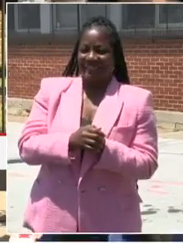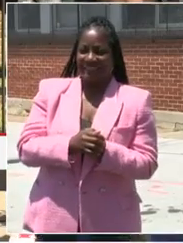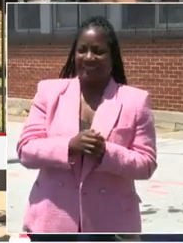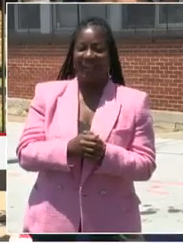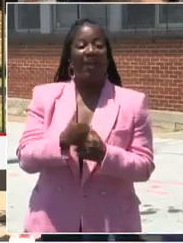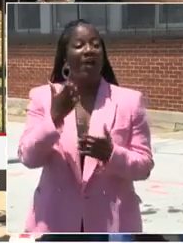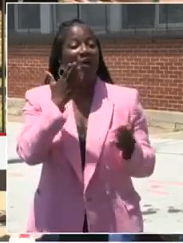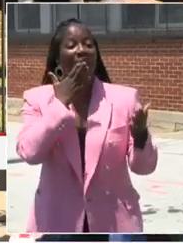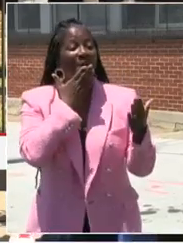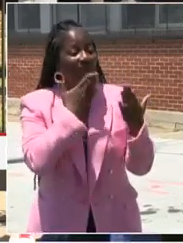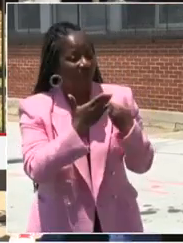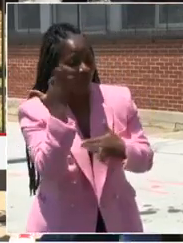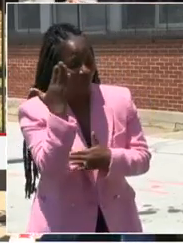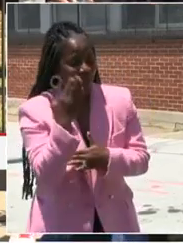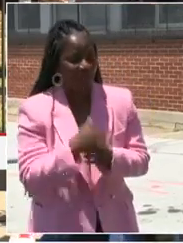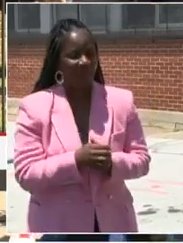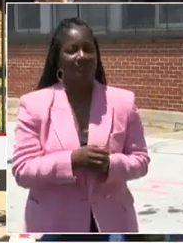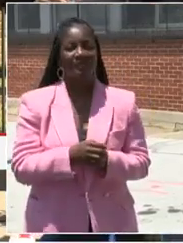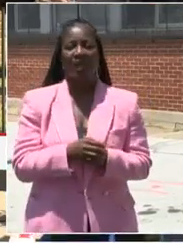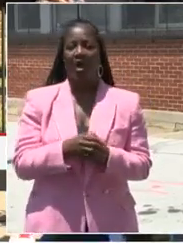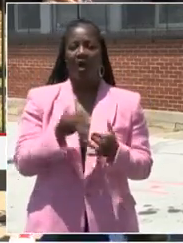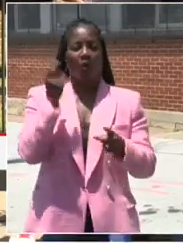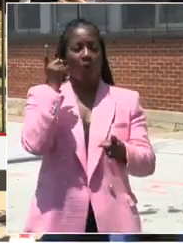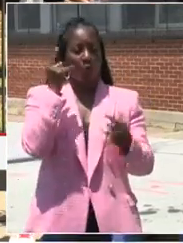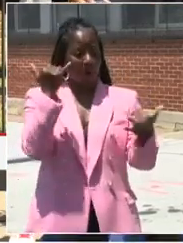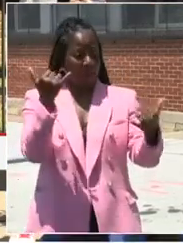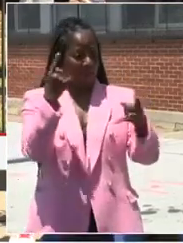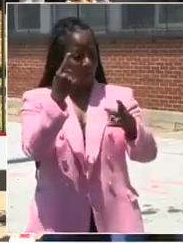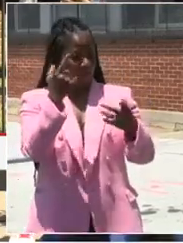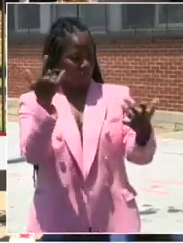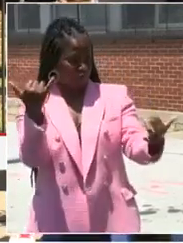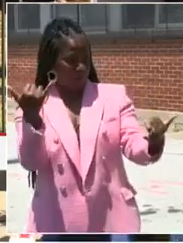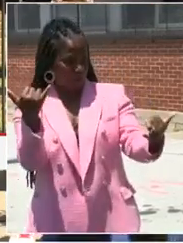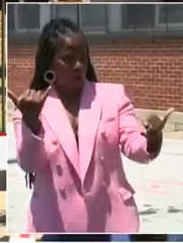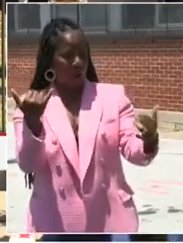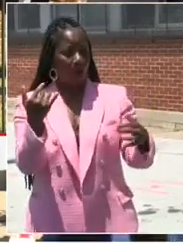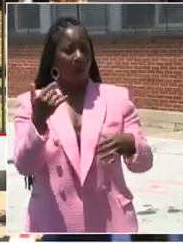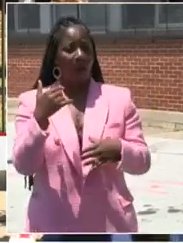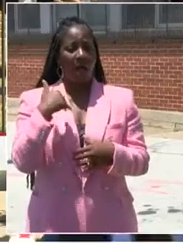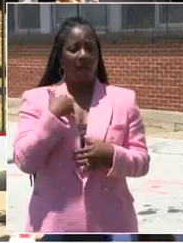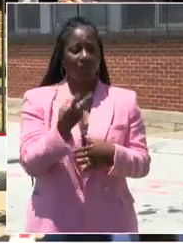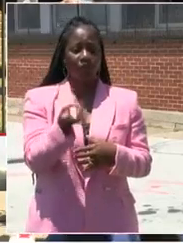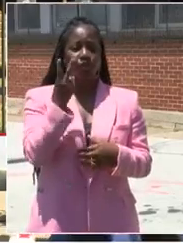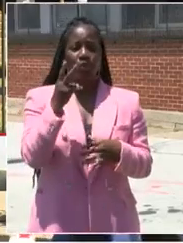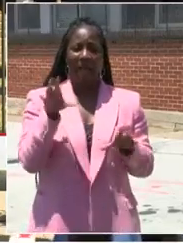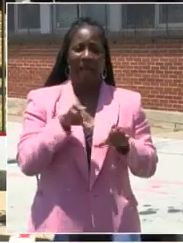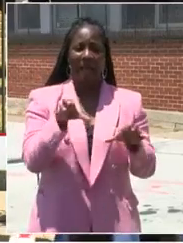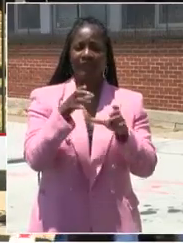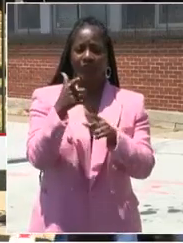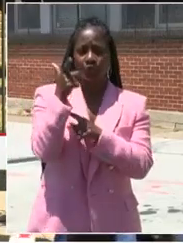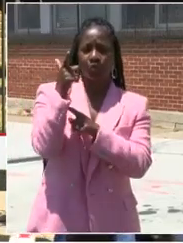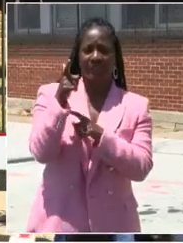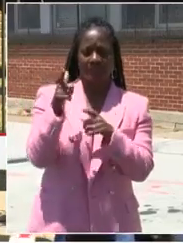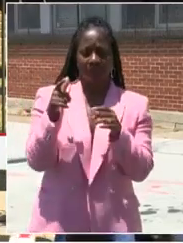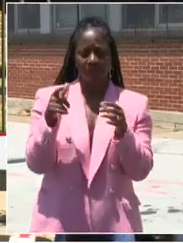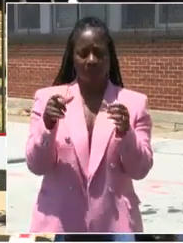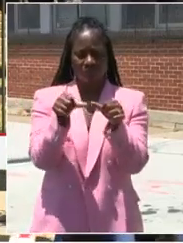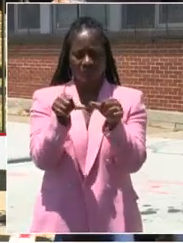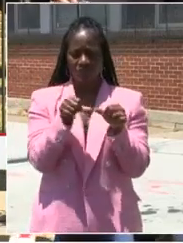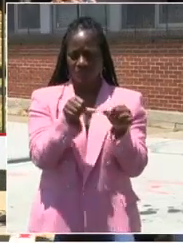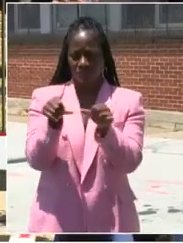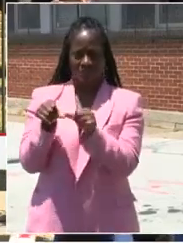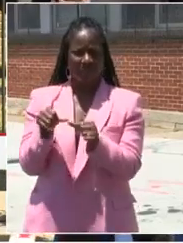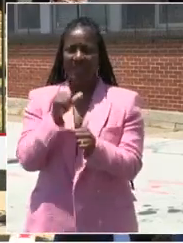Good morning. Right now, there are 2 active shooting scenes going on, not an active shooter, but there are